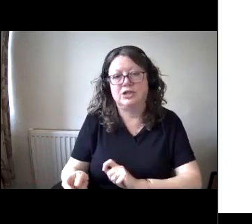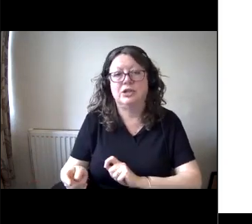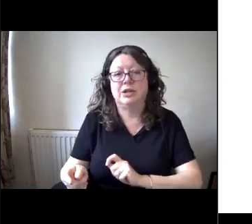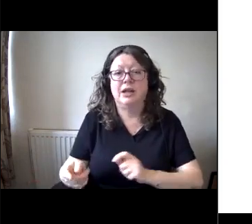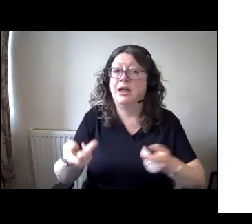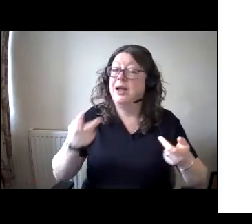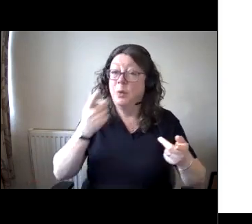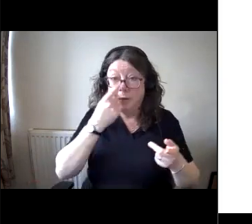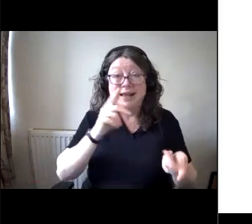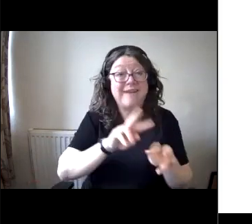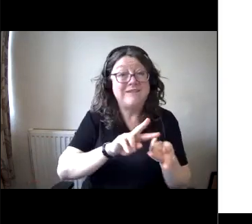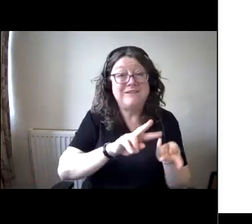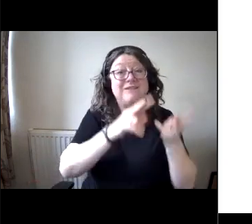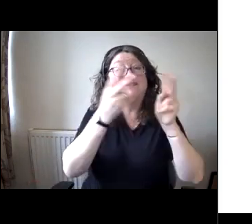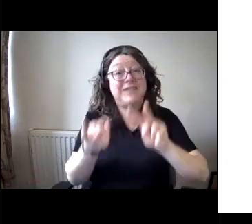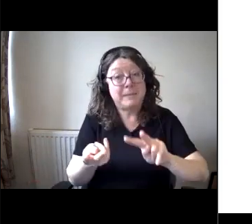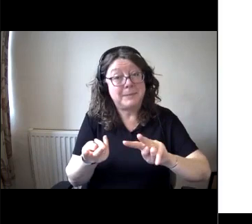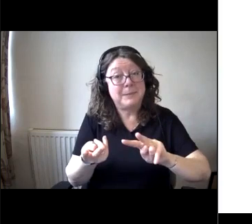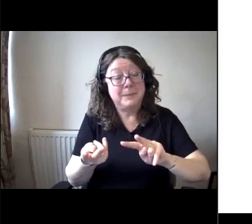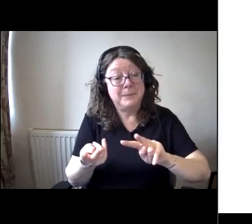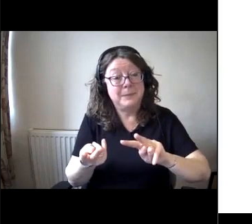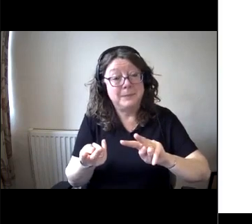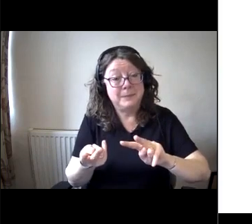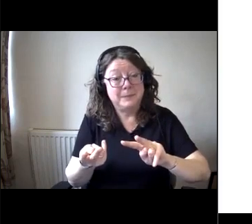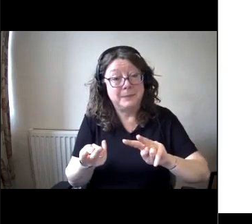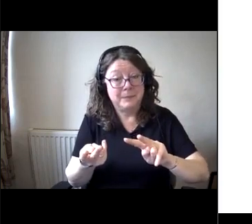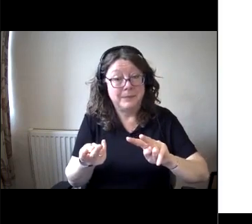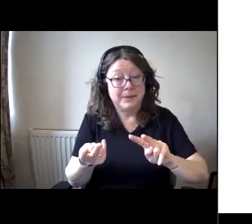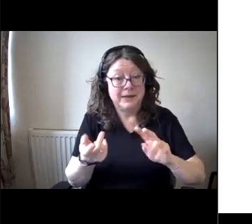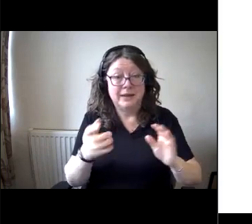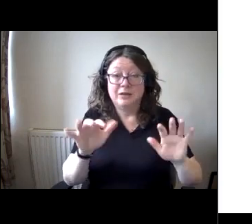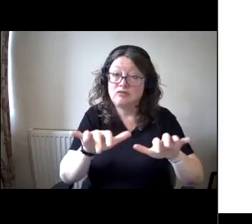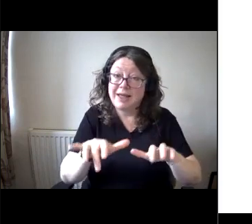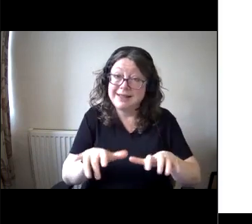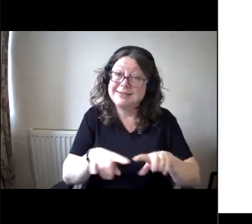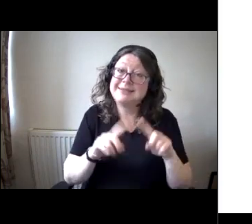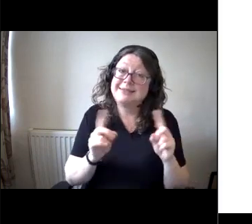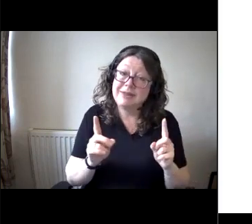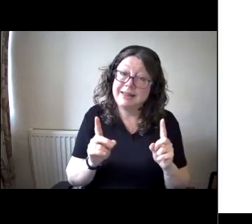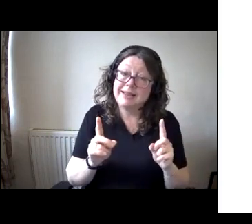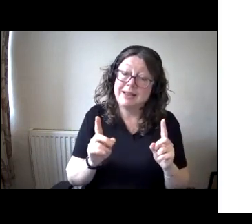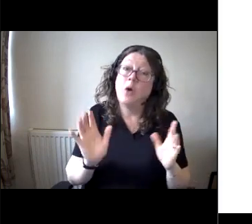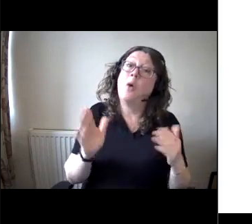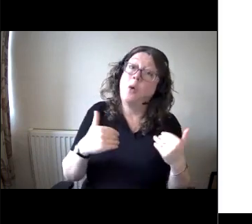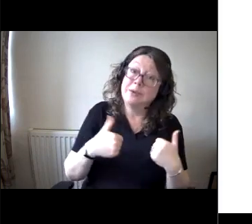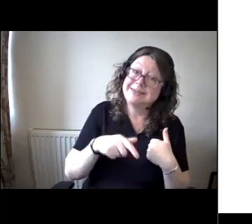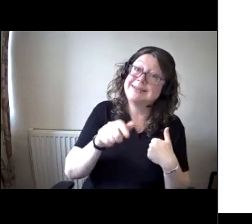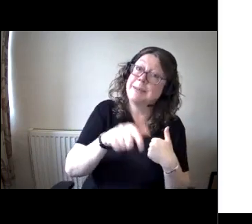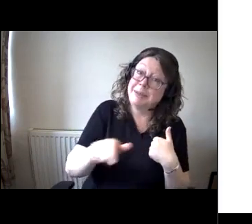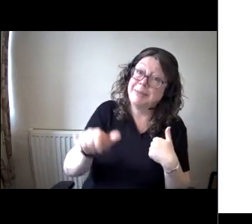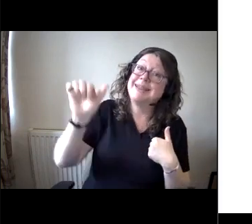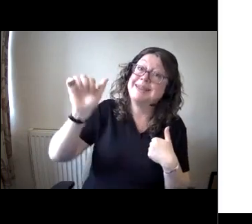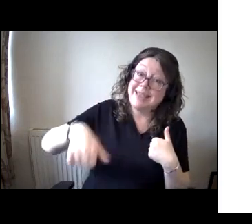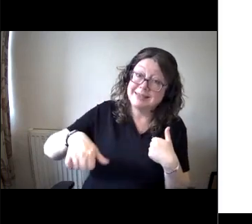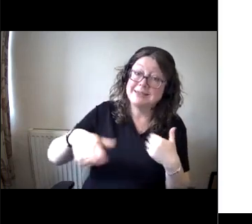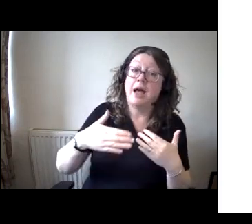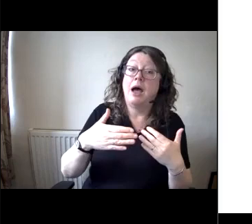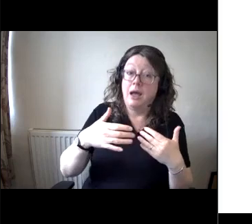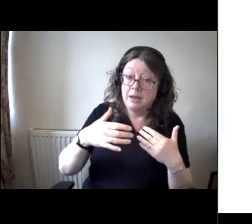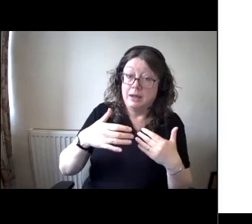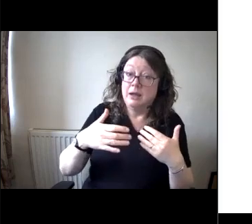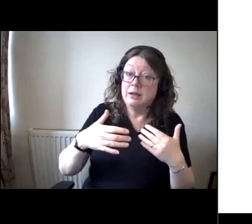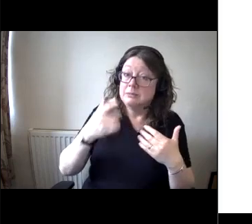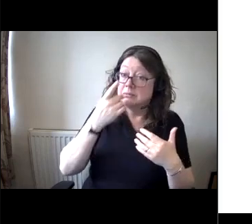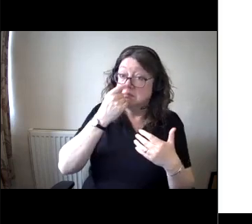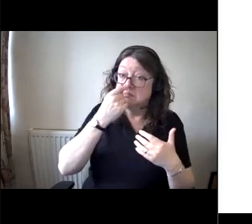and we can think about them, well, actually, yes, autistic individuals are more likely to be exposed to